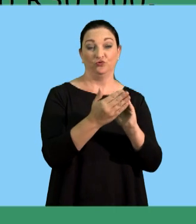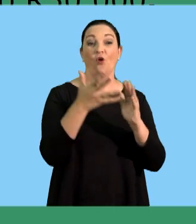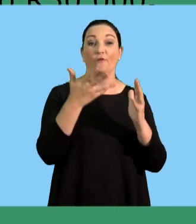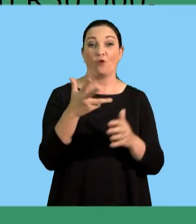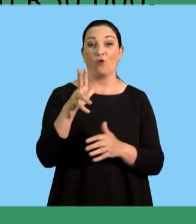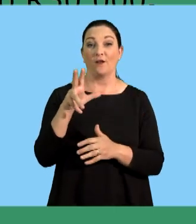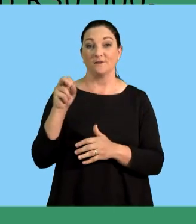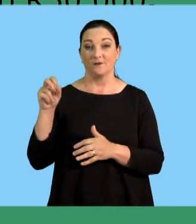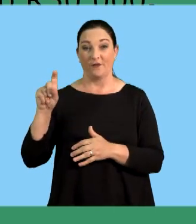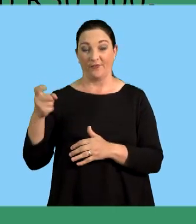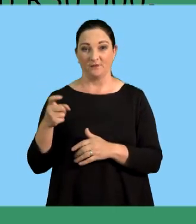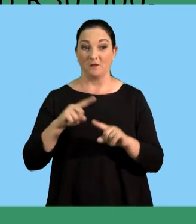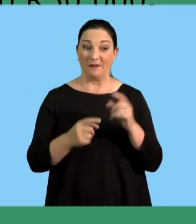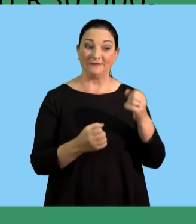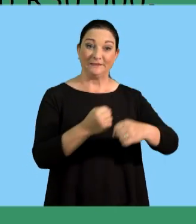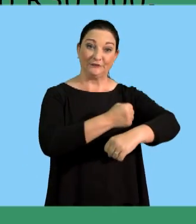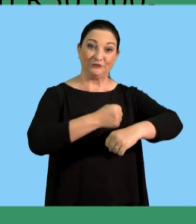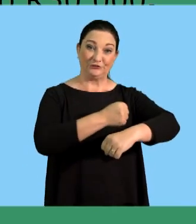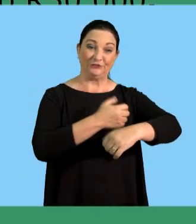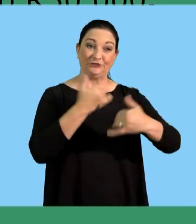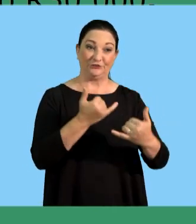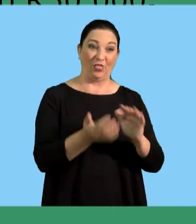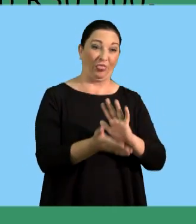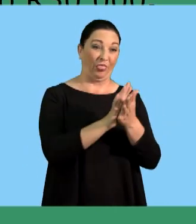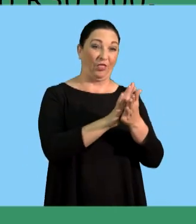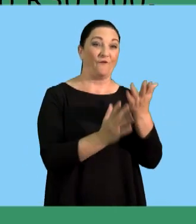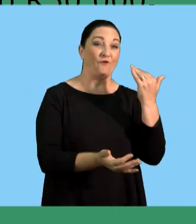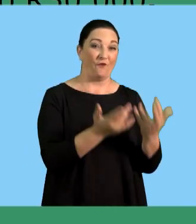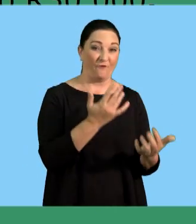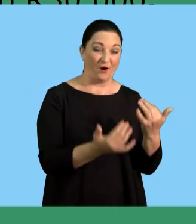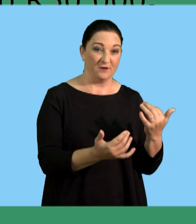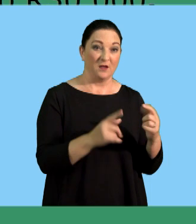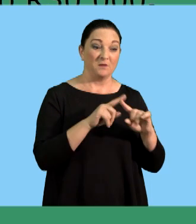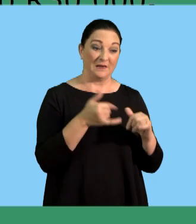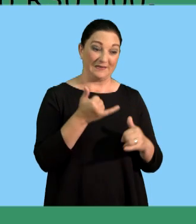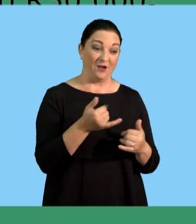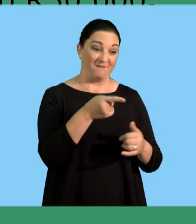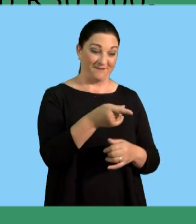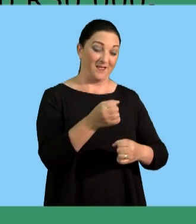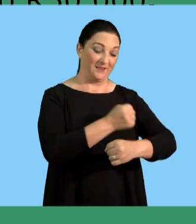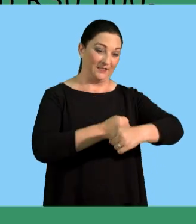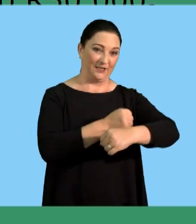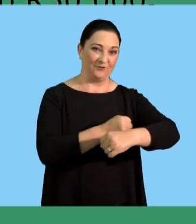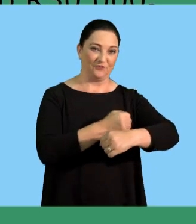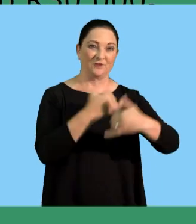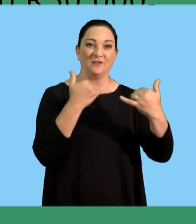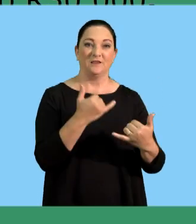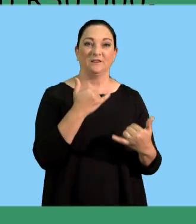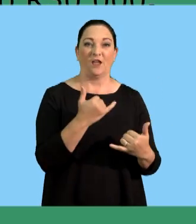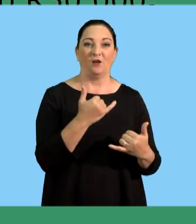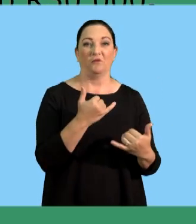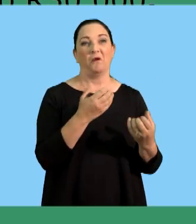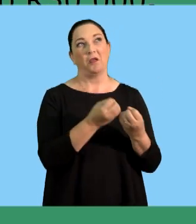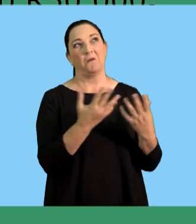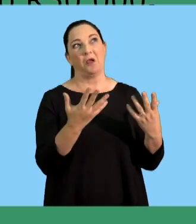The kitchen was damaged by fire, and the cost of the damage amounted to 30,000. So how